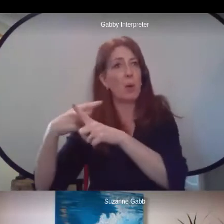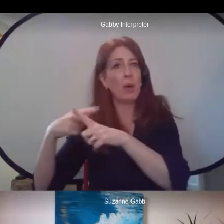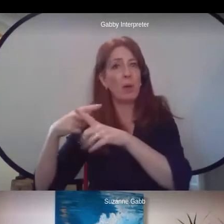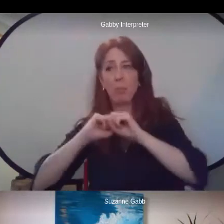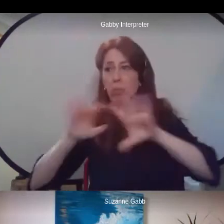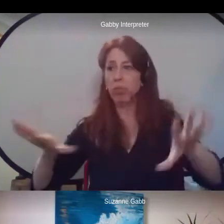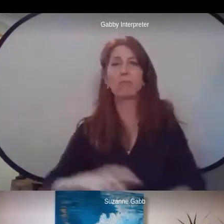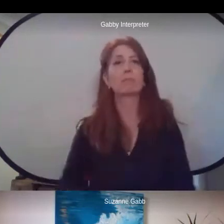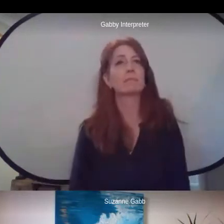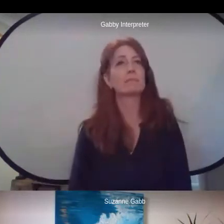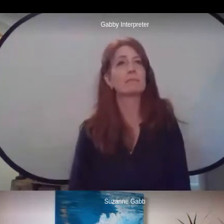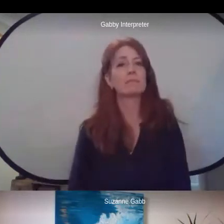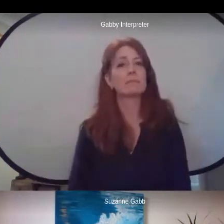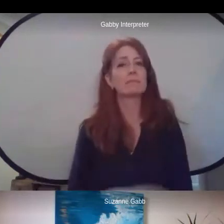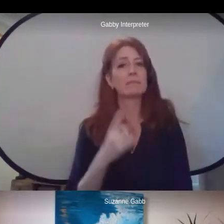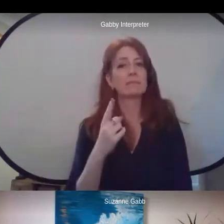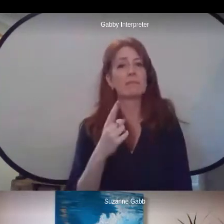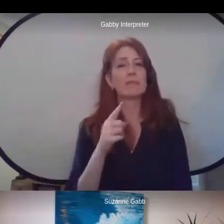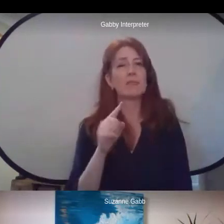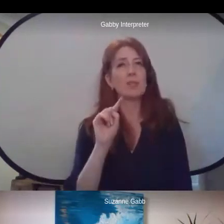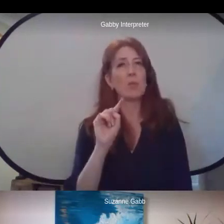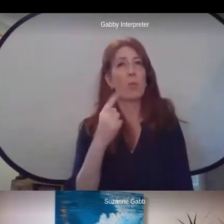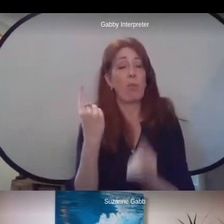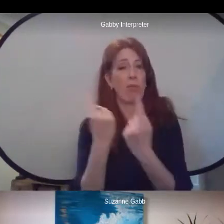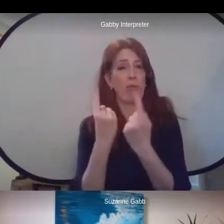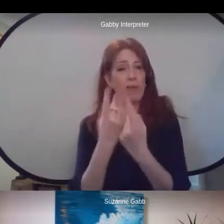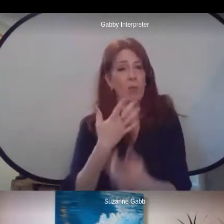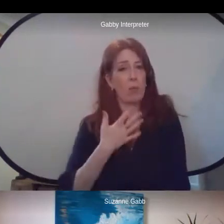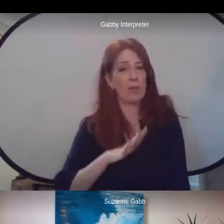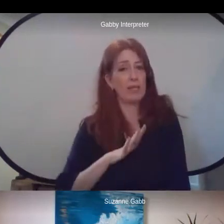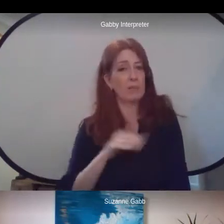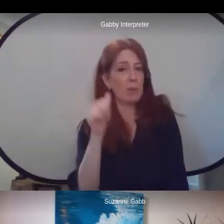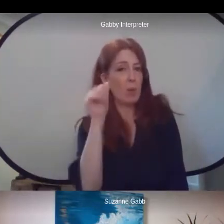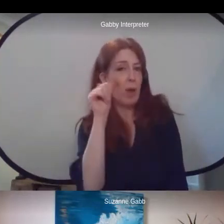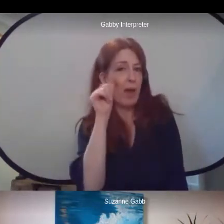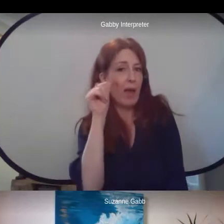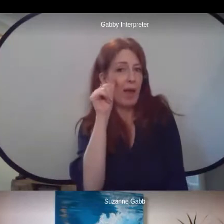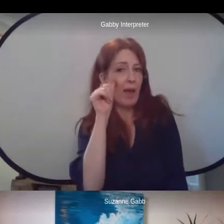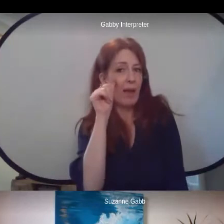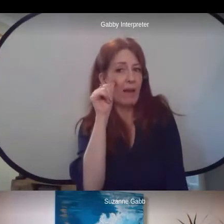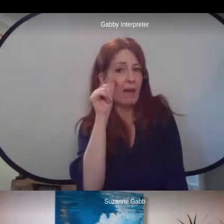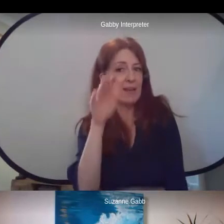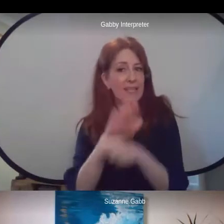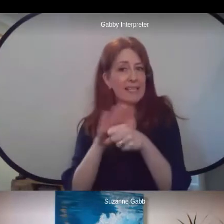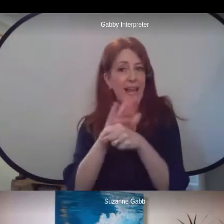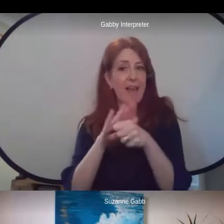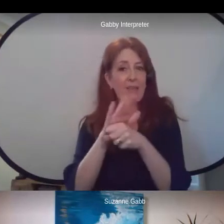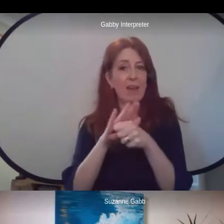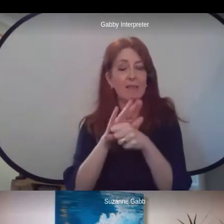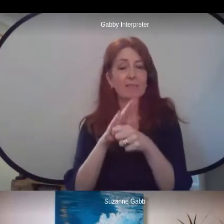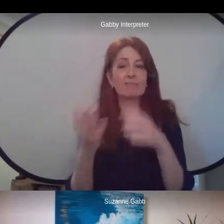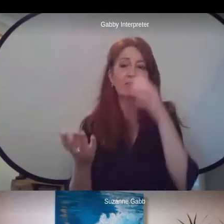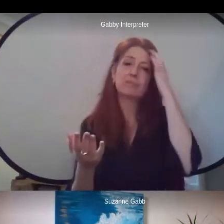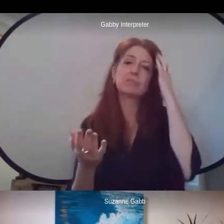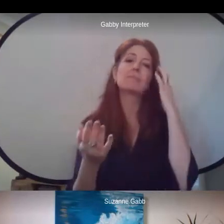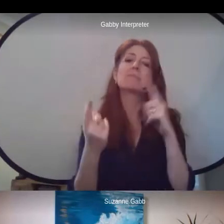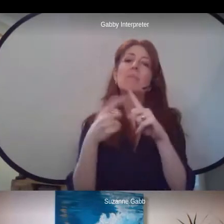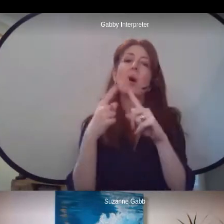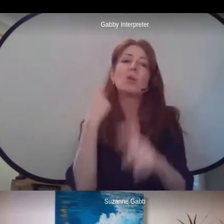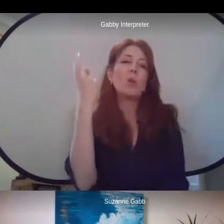I think that that's one of the things that we need to be conscious of as a sector. But I also think that there's,